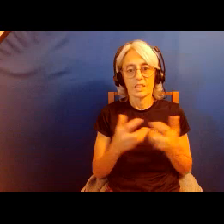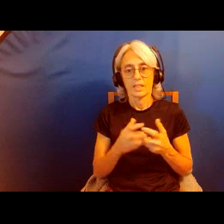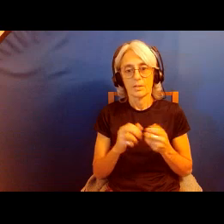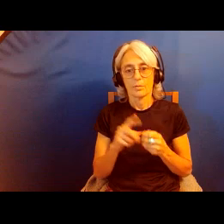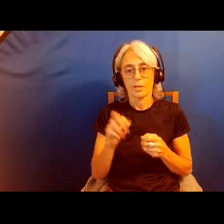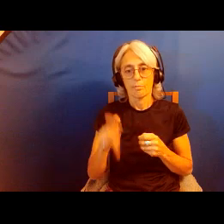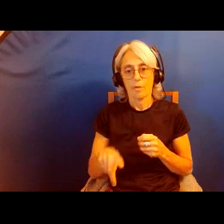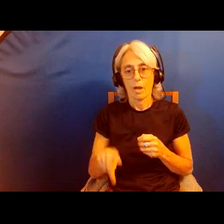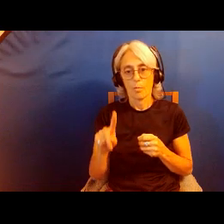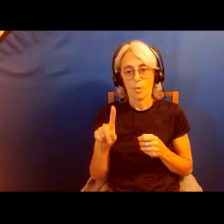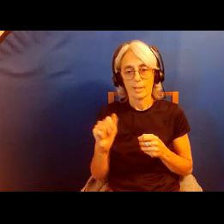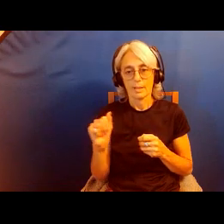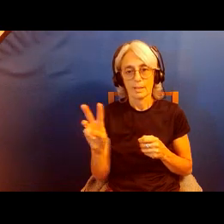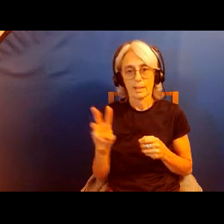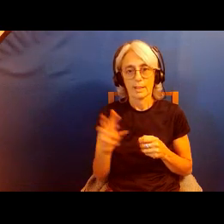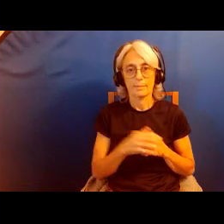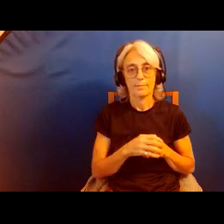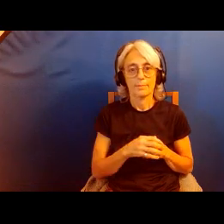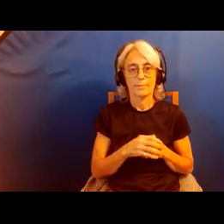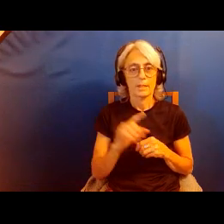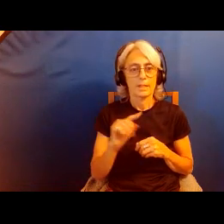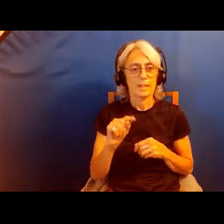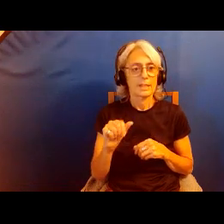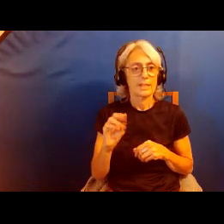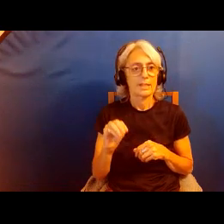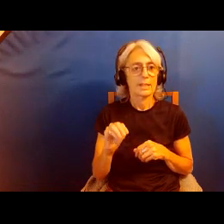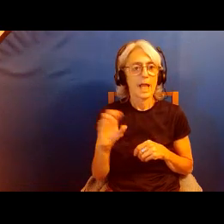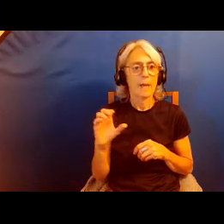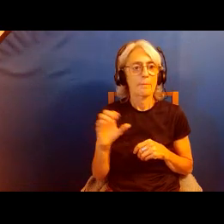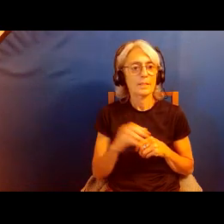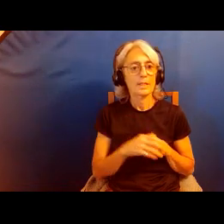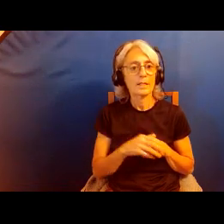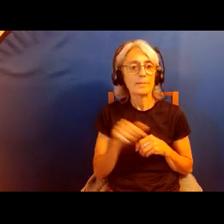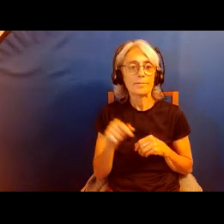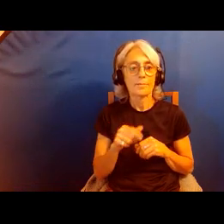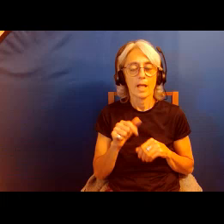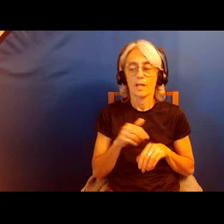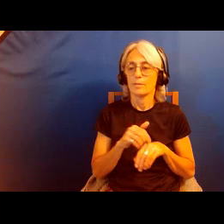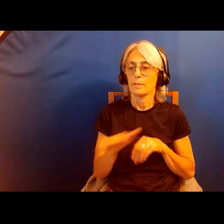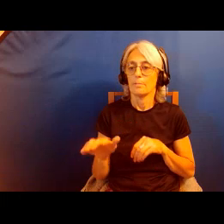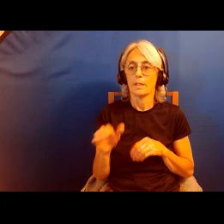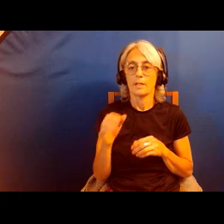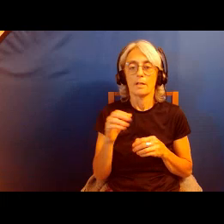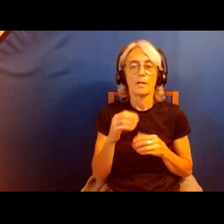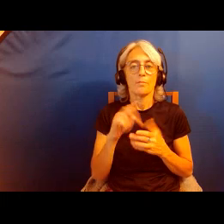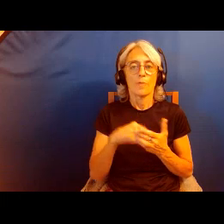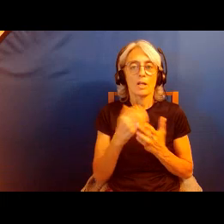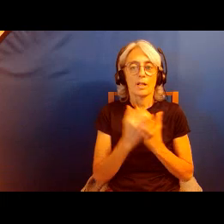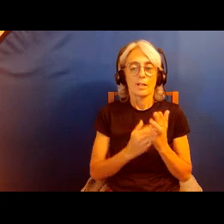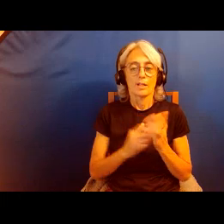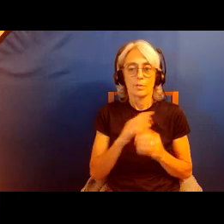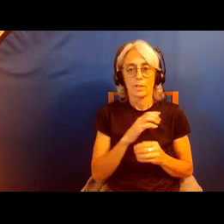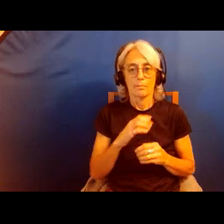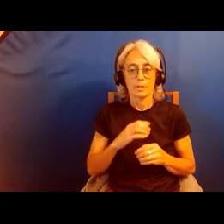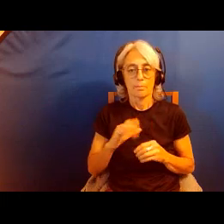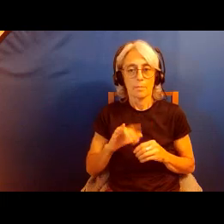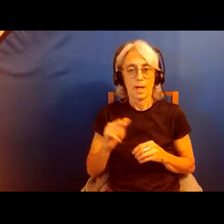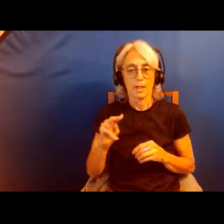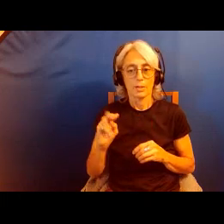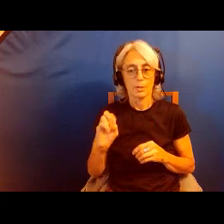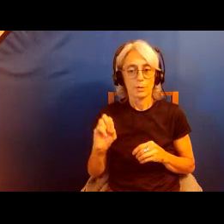116. TAMSI was also required to submit a project list to the commission by its June 2025